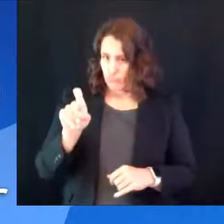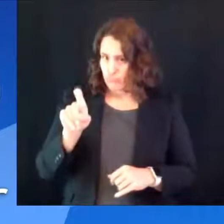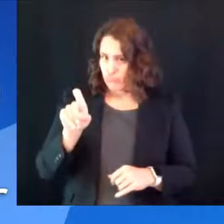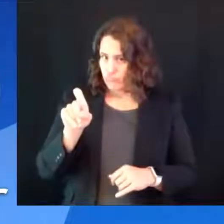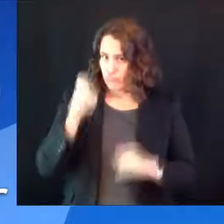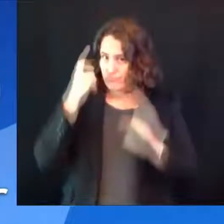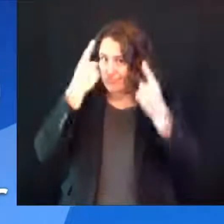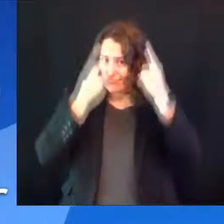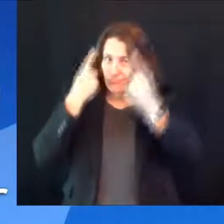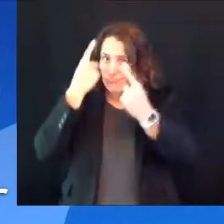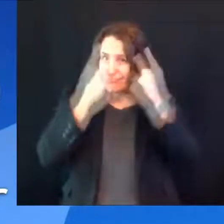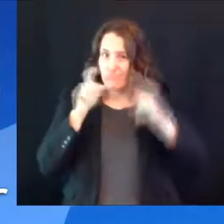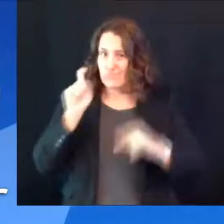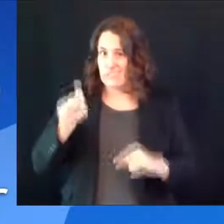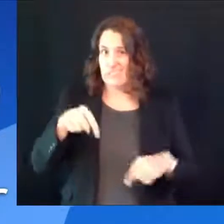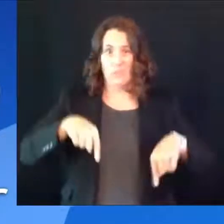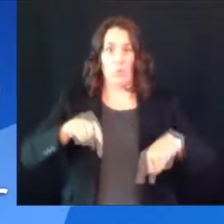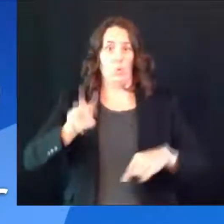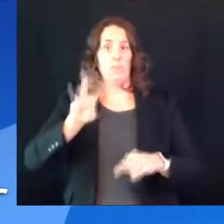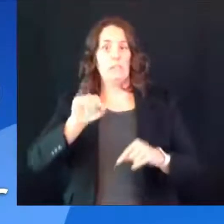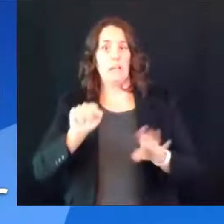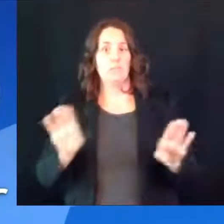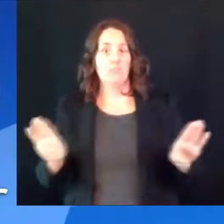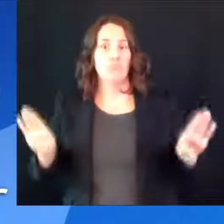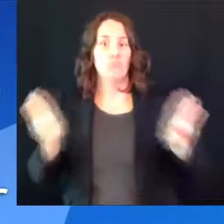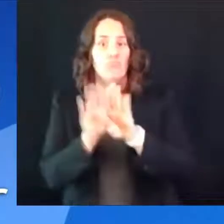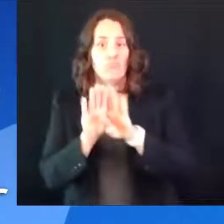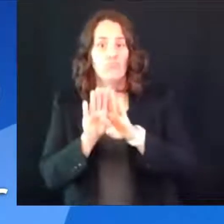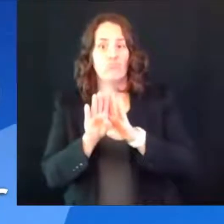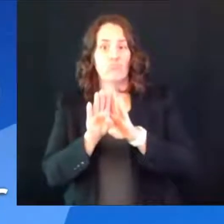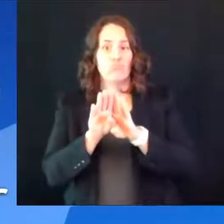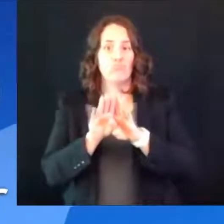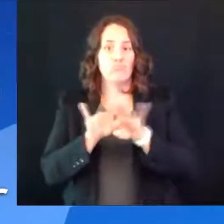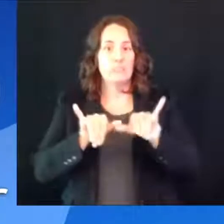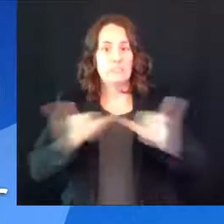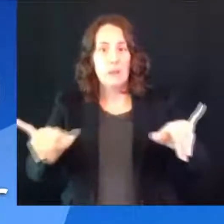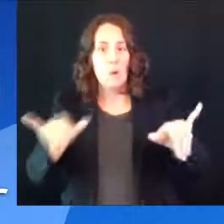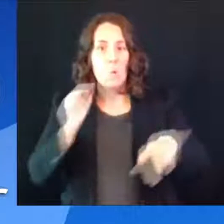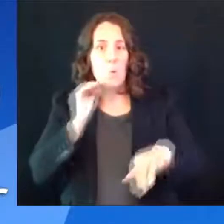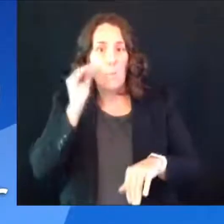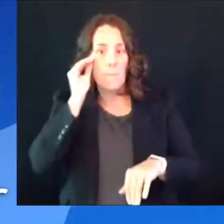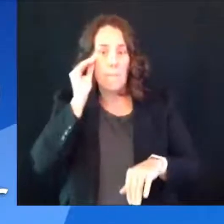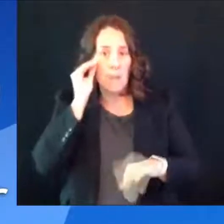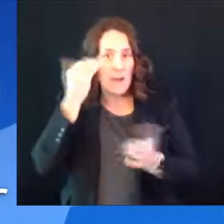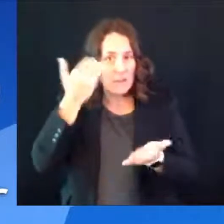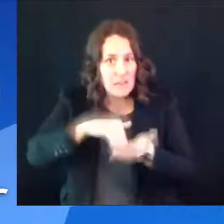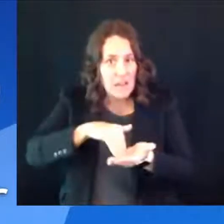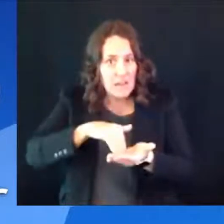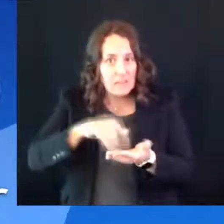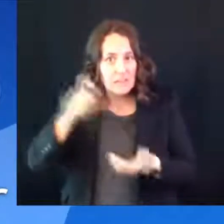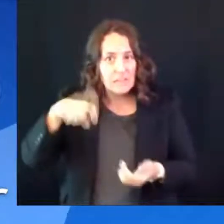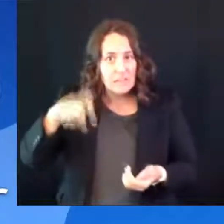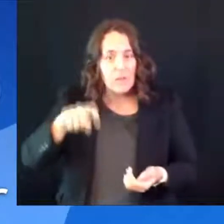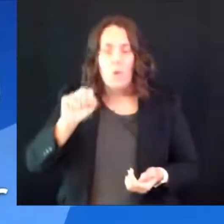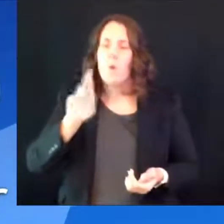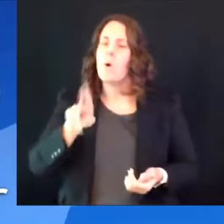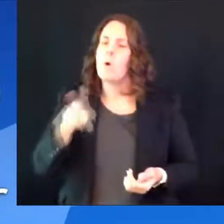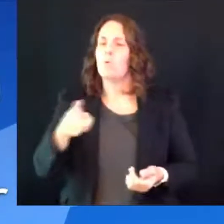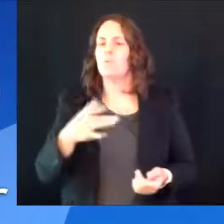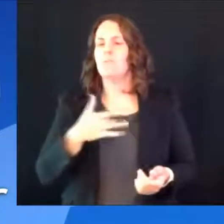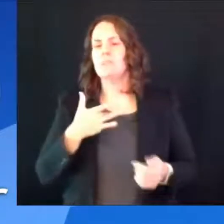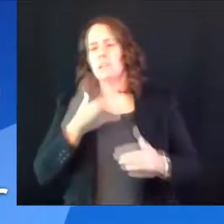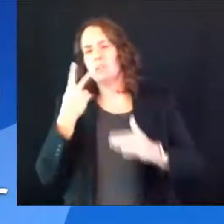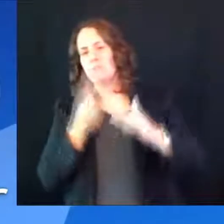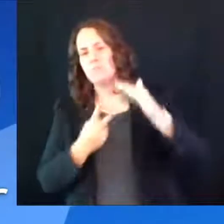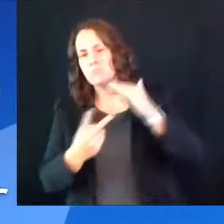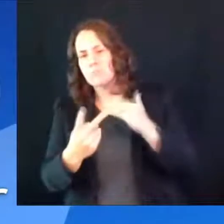at Home order, or do we think that the mask mandate coupled with this new order that you're announcing today will be enough to reduce